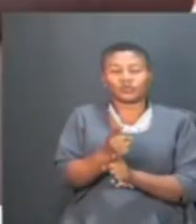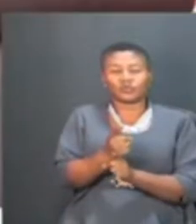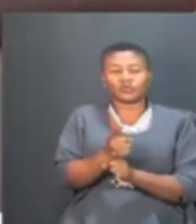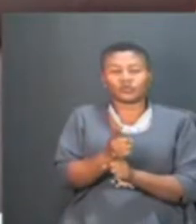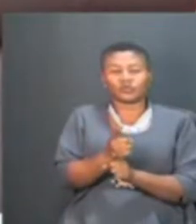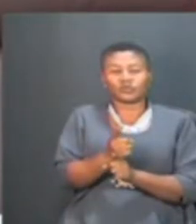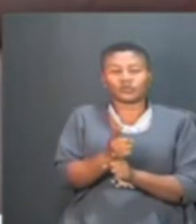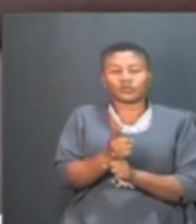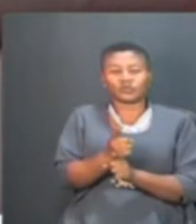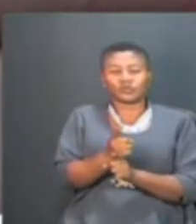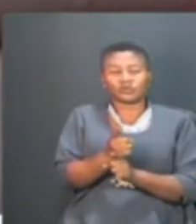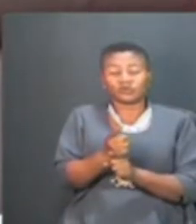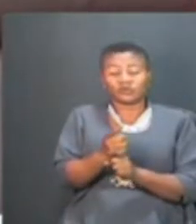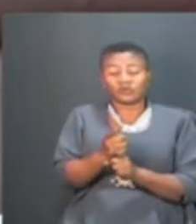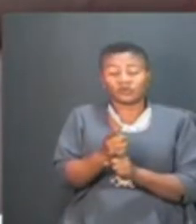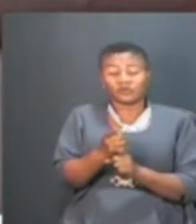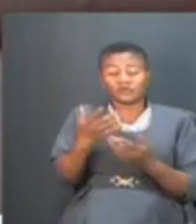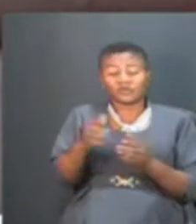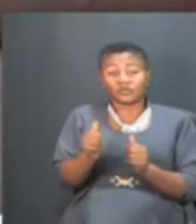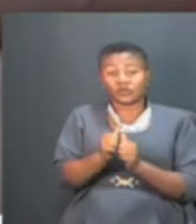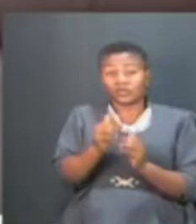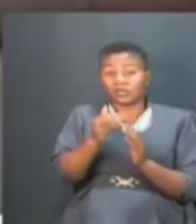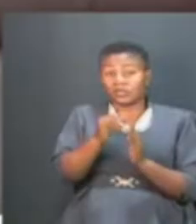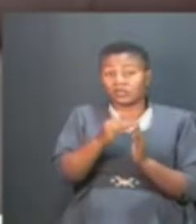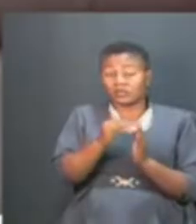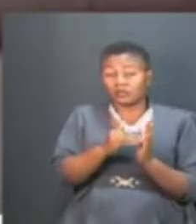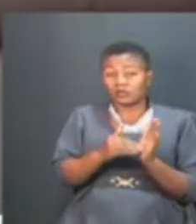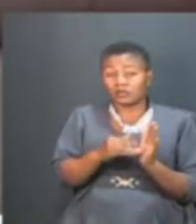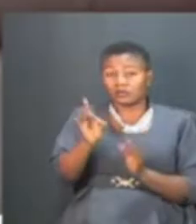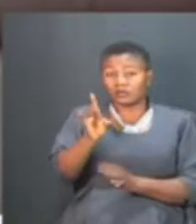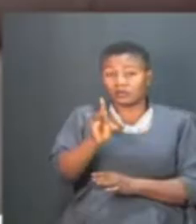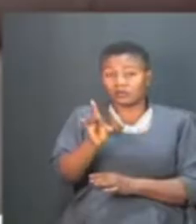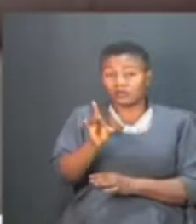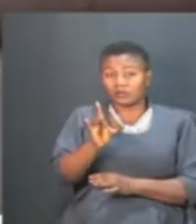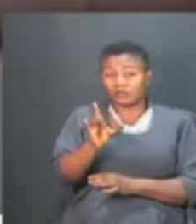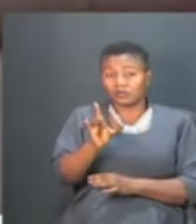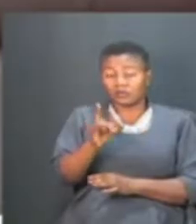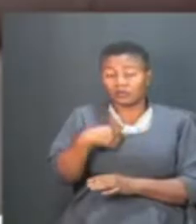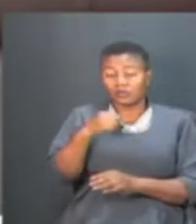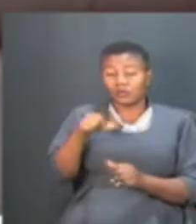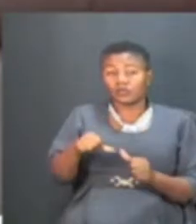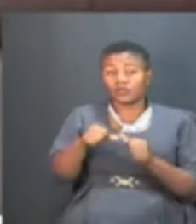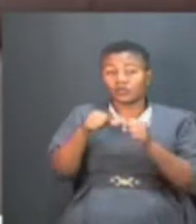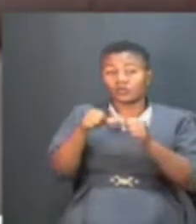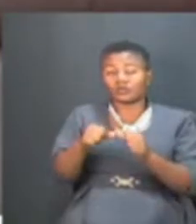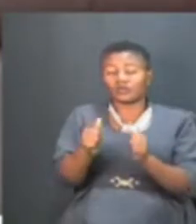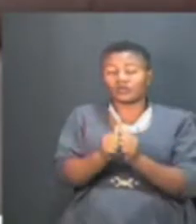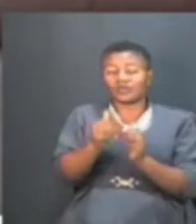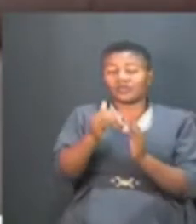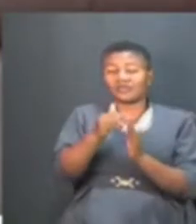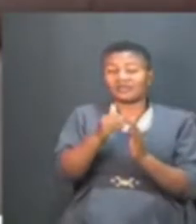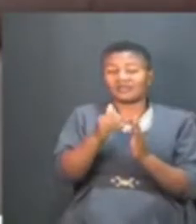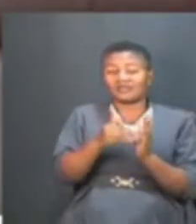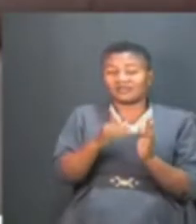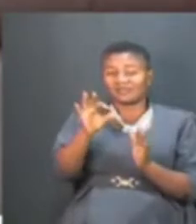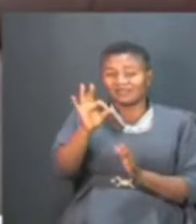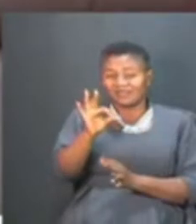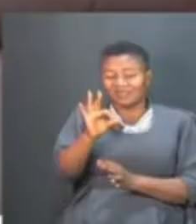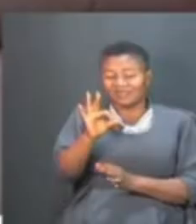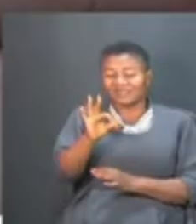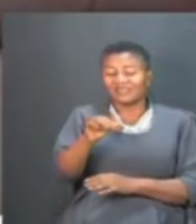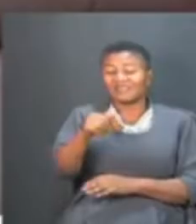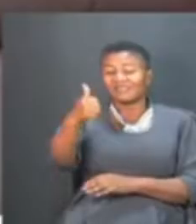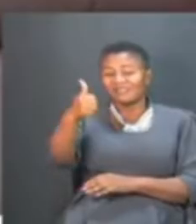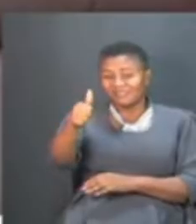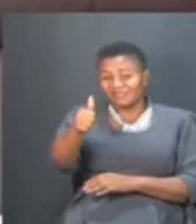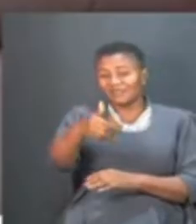executed business under item 8. Reasonably, we should be proceeding to item 9, then 10, and so on and so